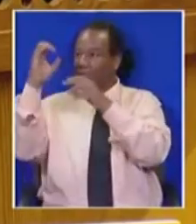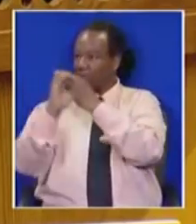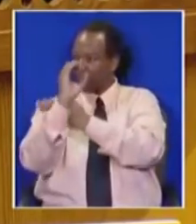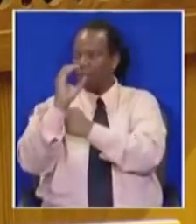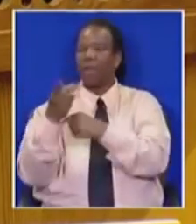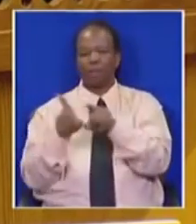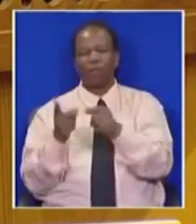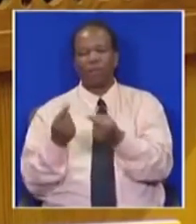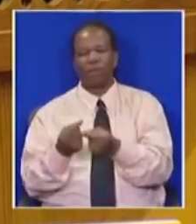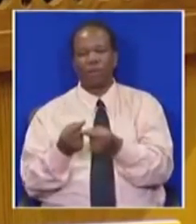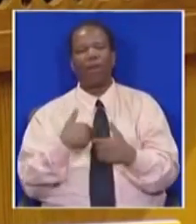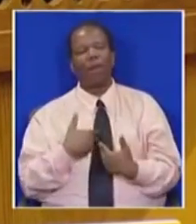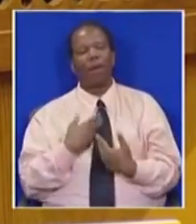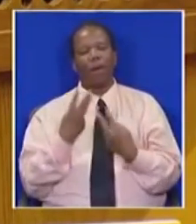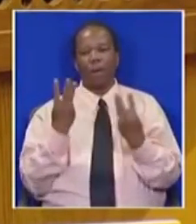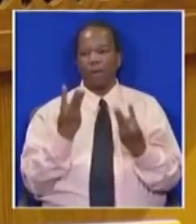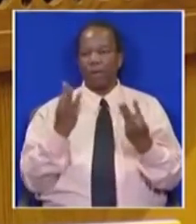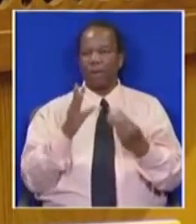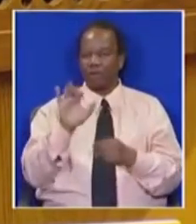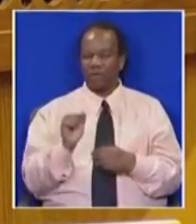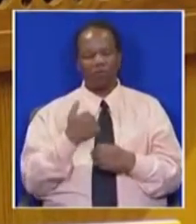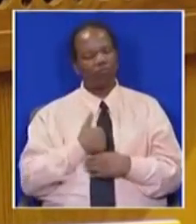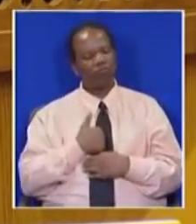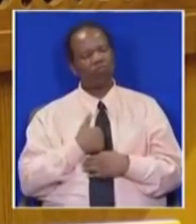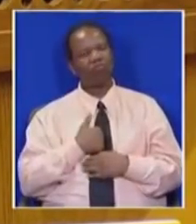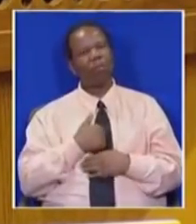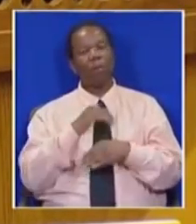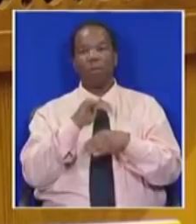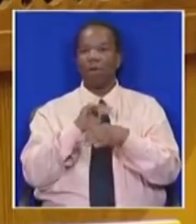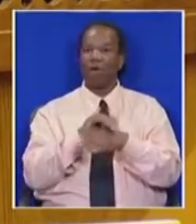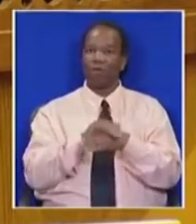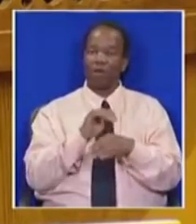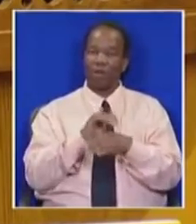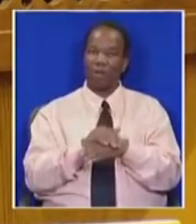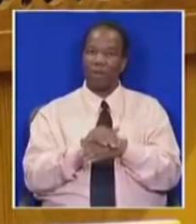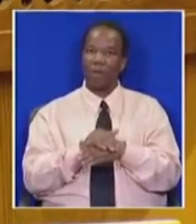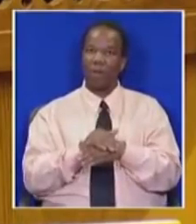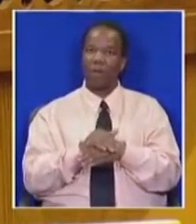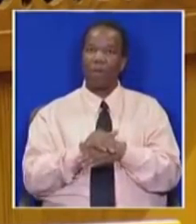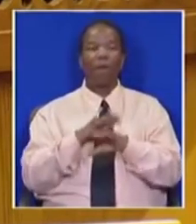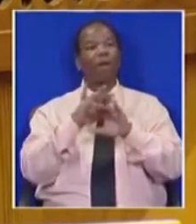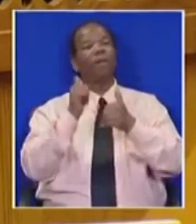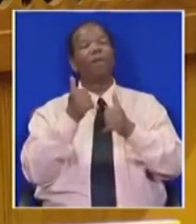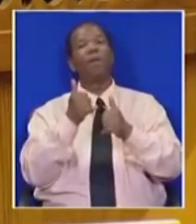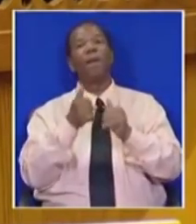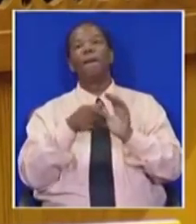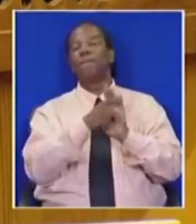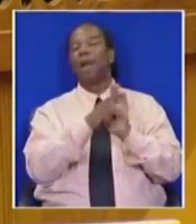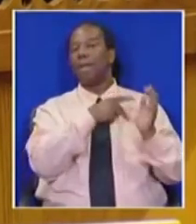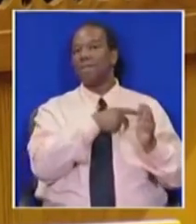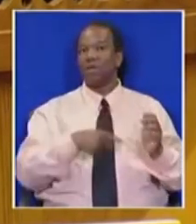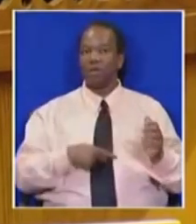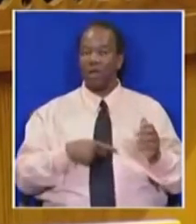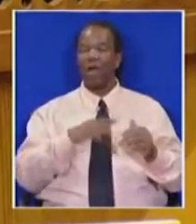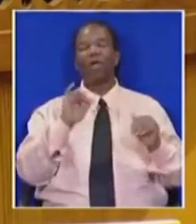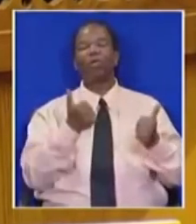last week we lost a dear friend, a fellow opposition leader, a prime minister, an activist, a